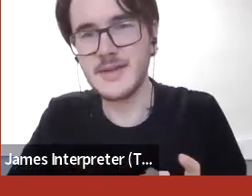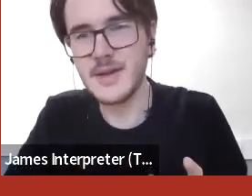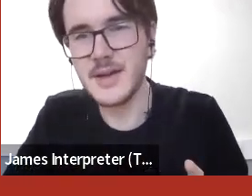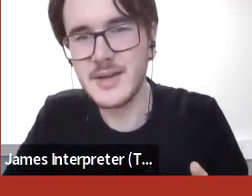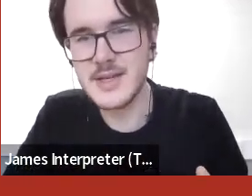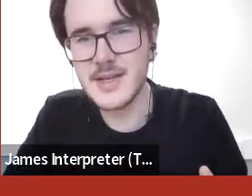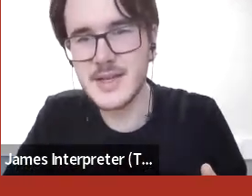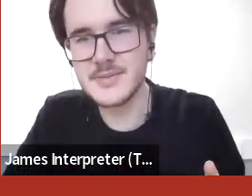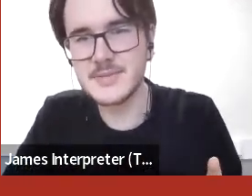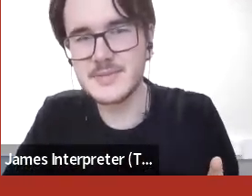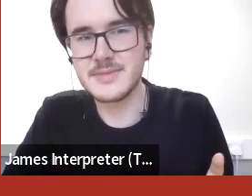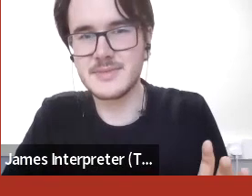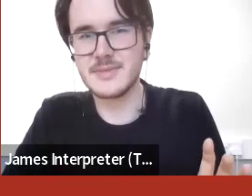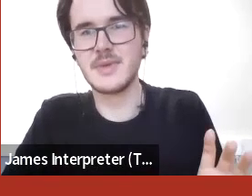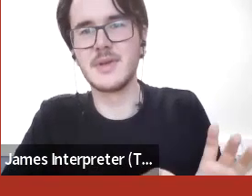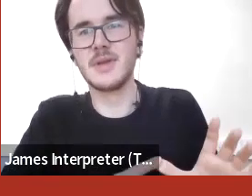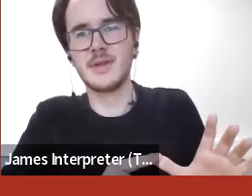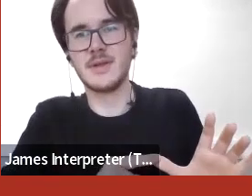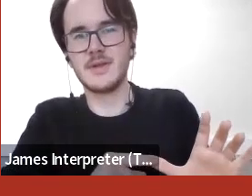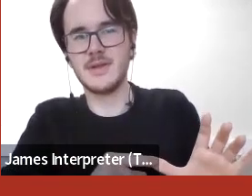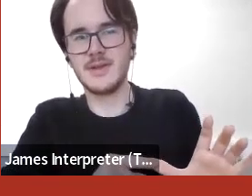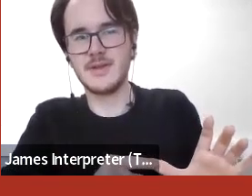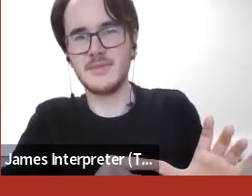Okay. Next slide.